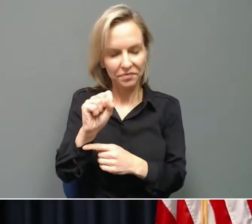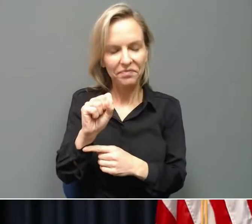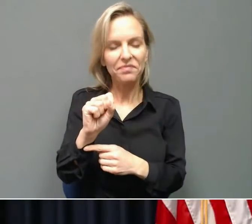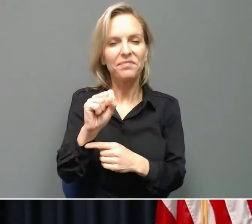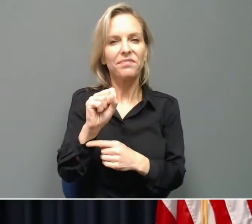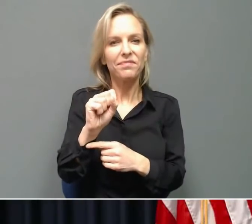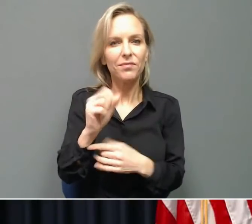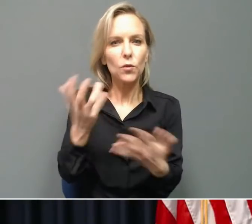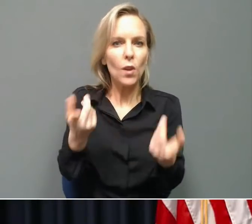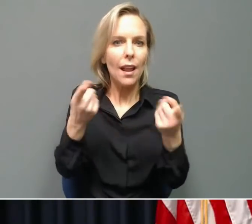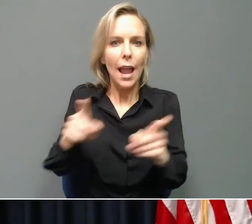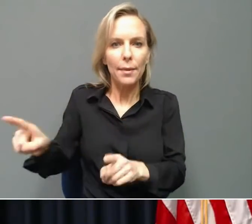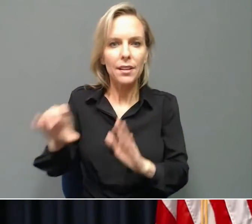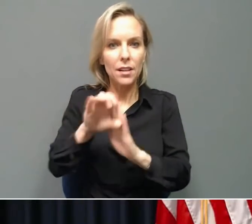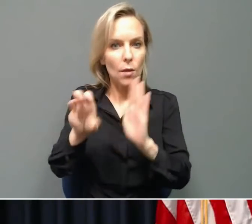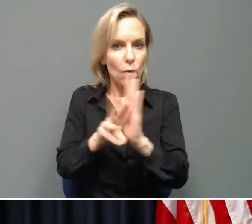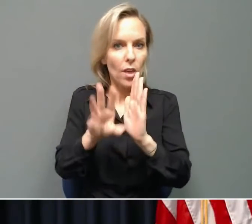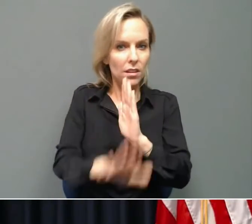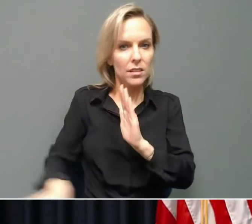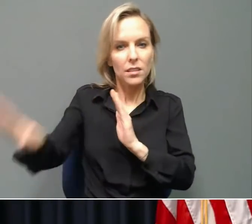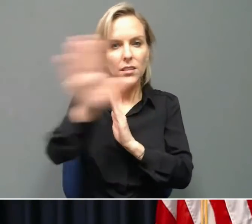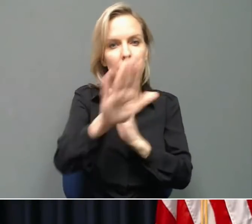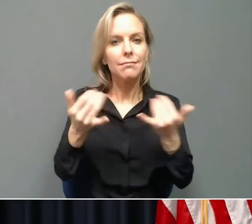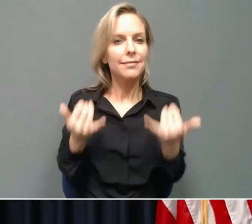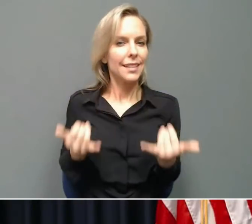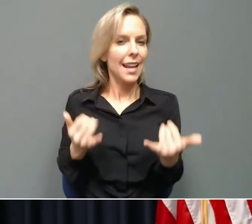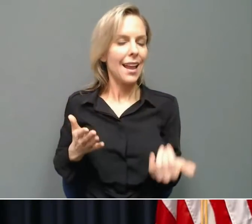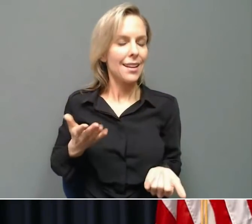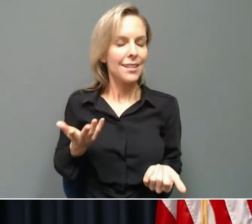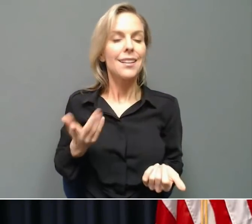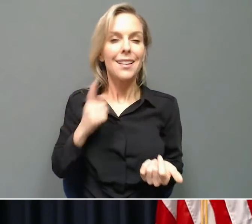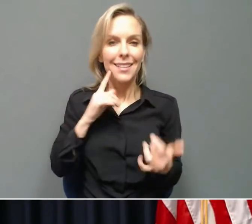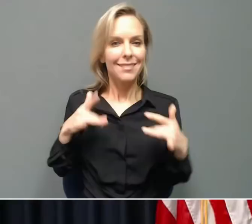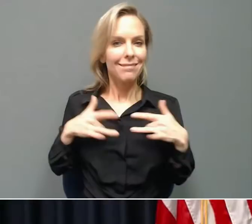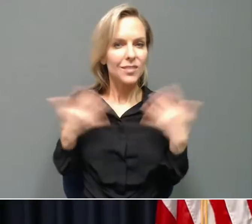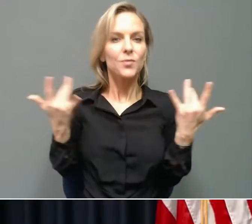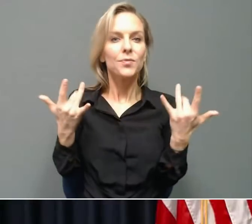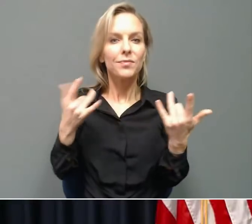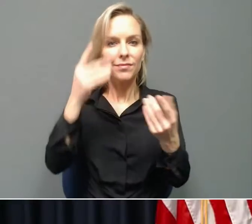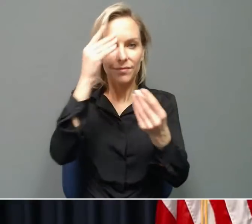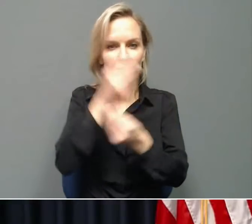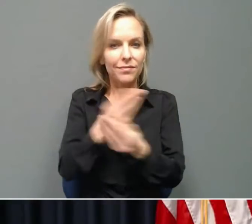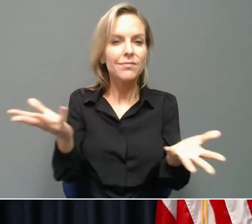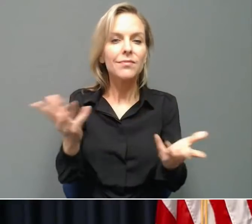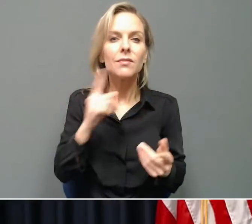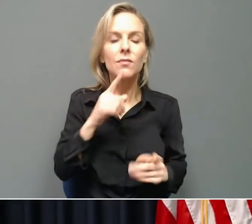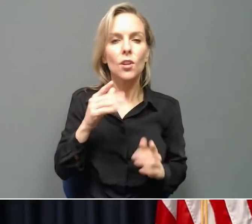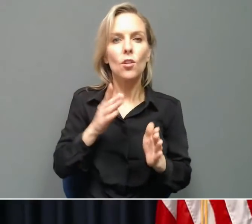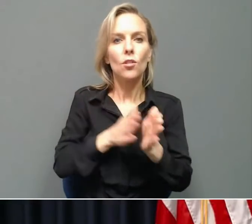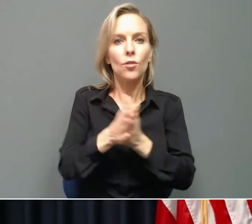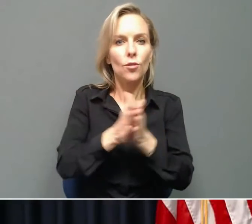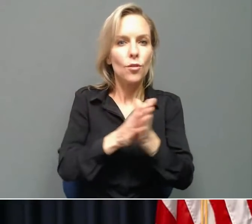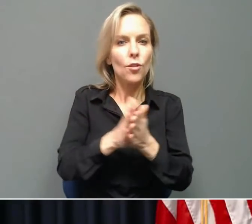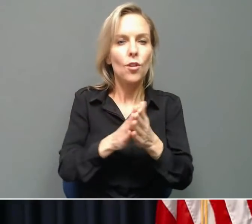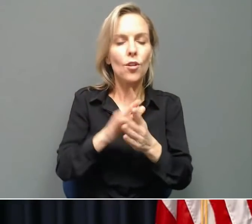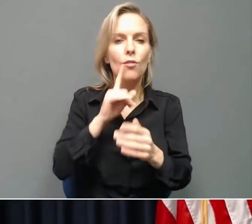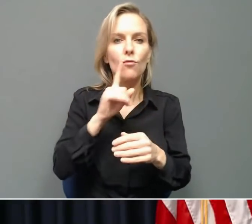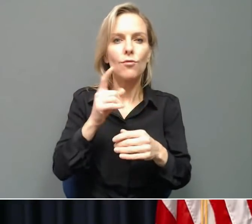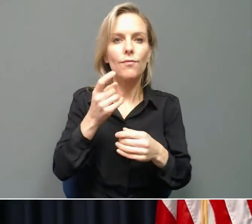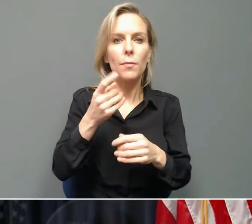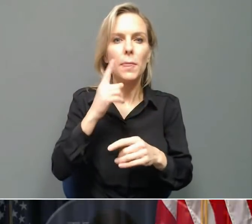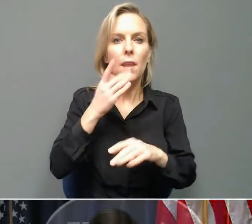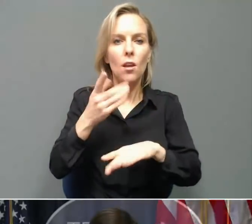Commonwealth. Today, I'm happy to announce a great automotive-related project, the expansion of